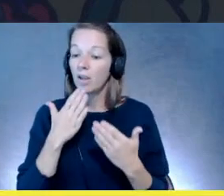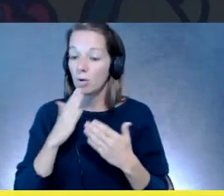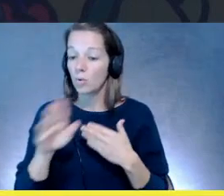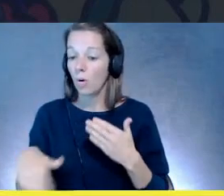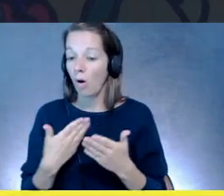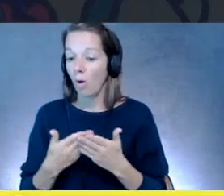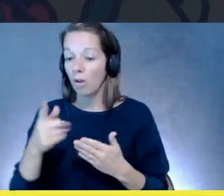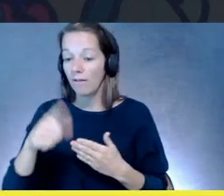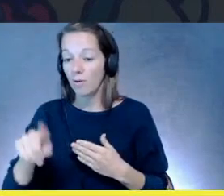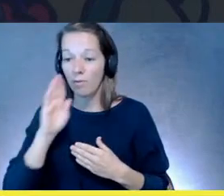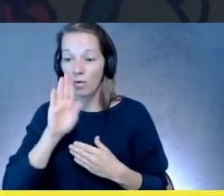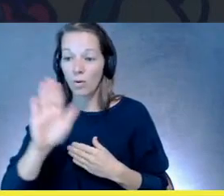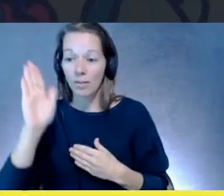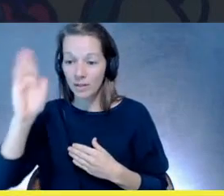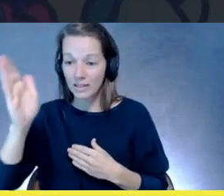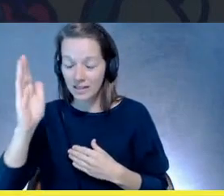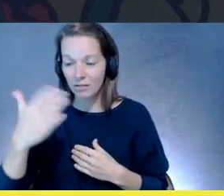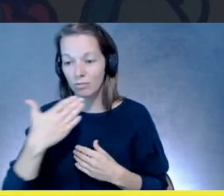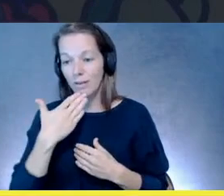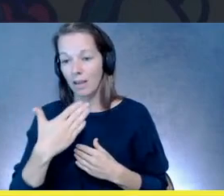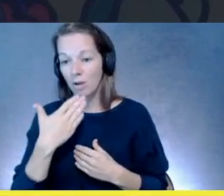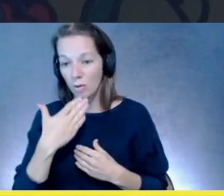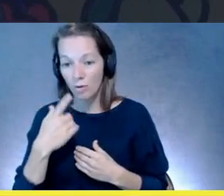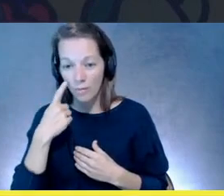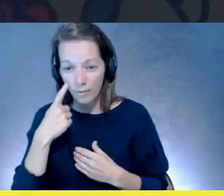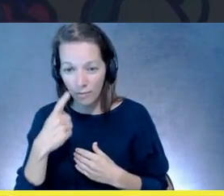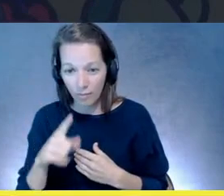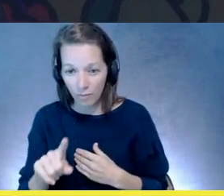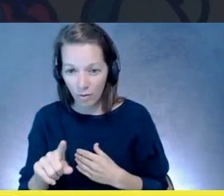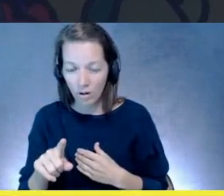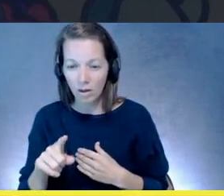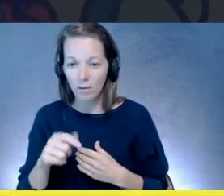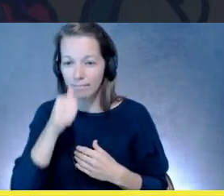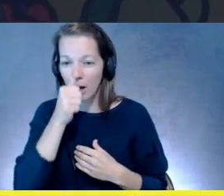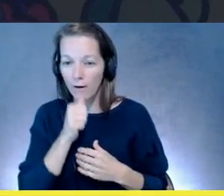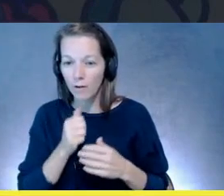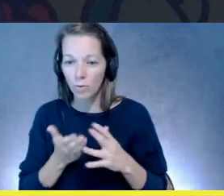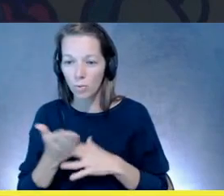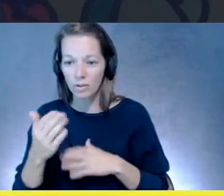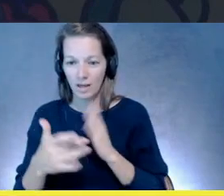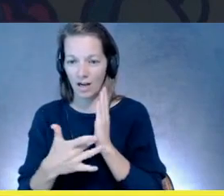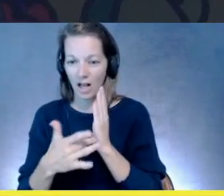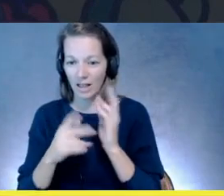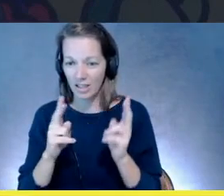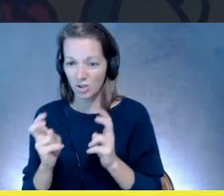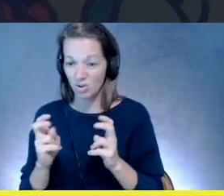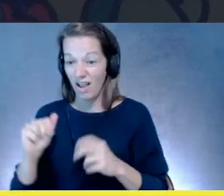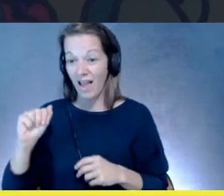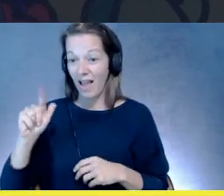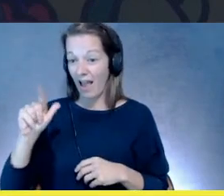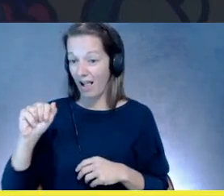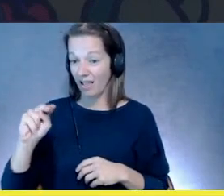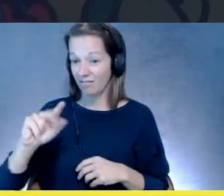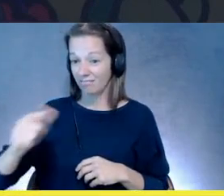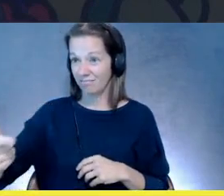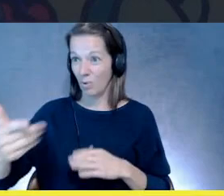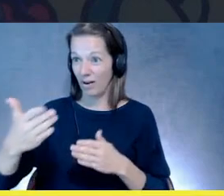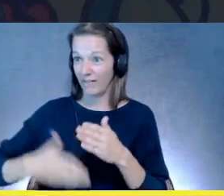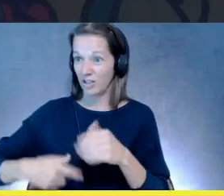your presentations. Thank you for bearing with some technical glitches. Alan, I'll turn it over to you. I know we want to finish on time.